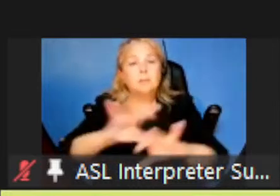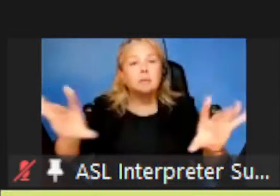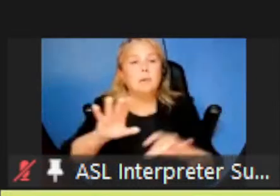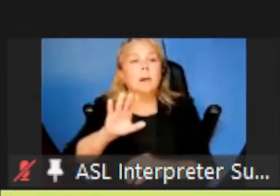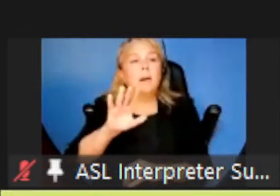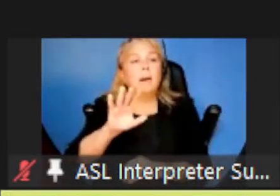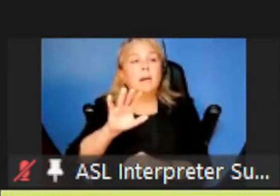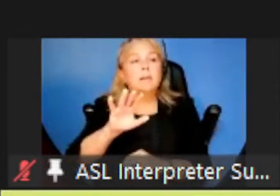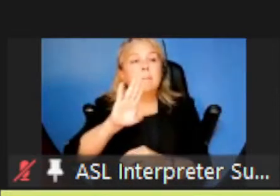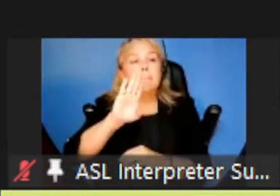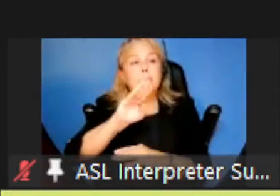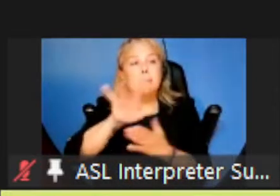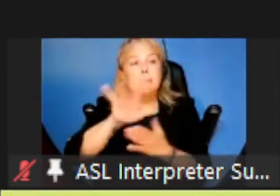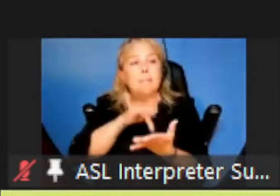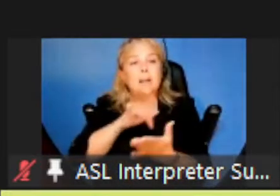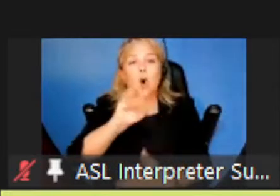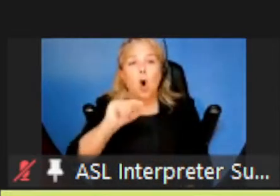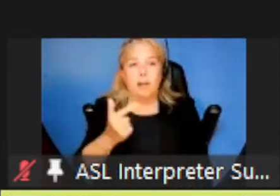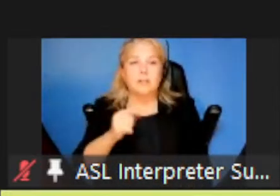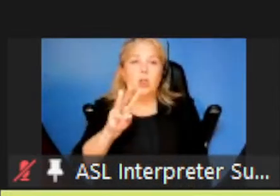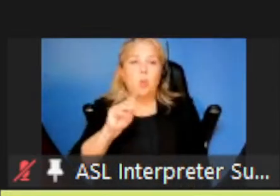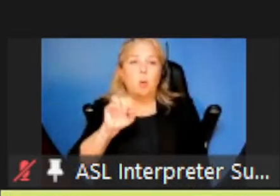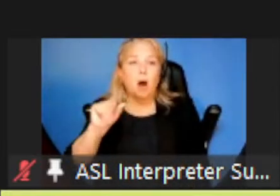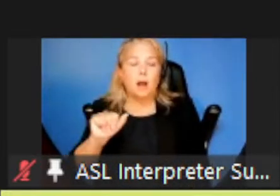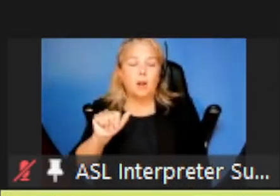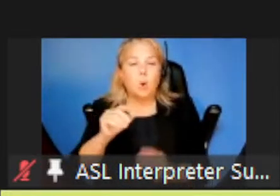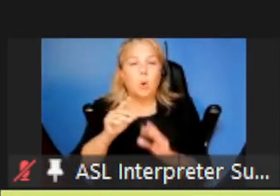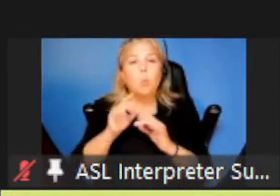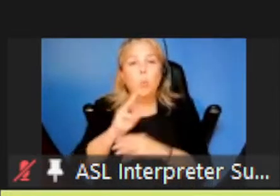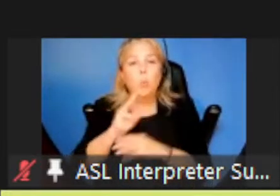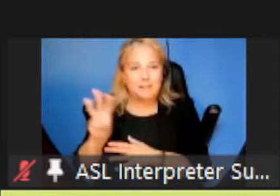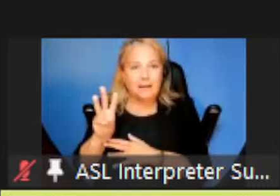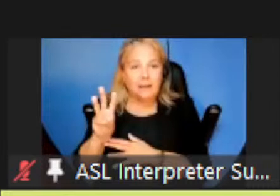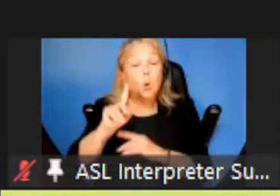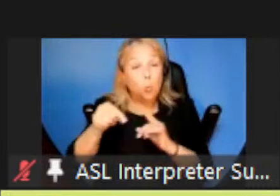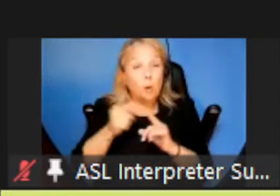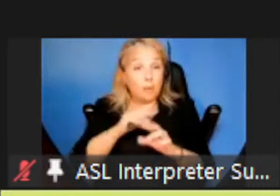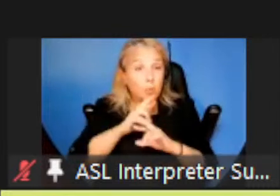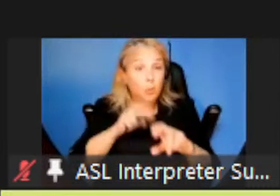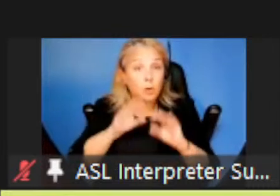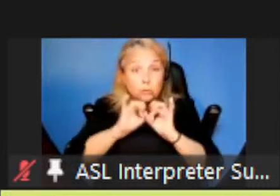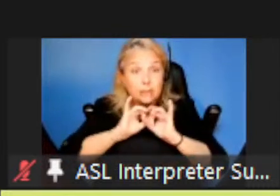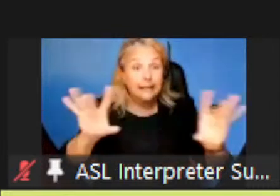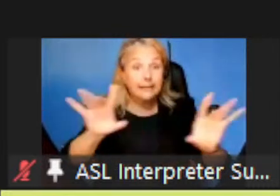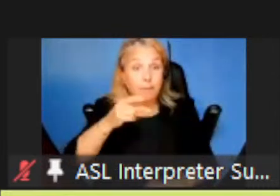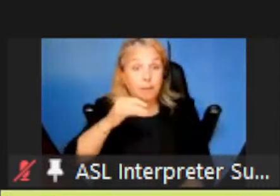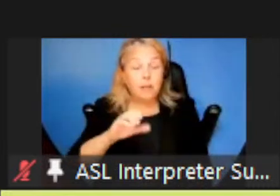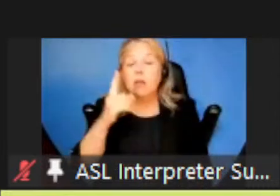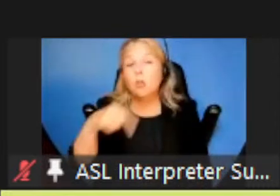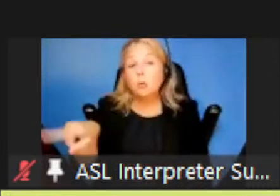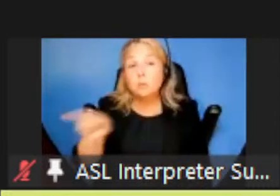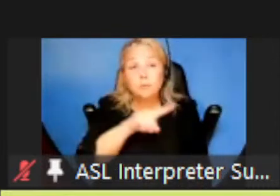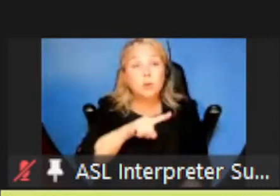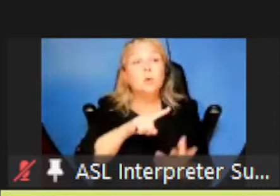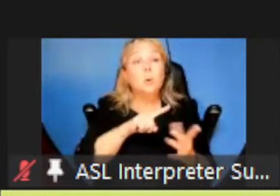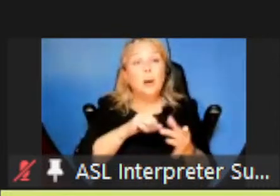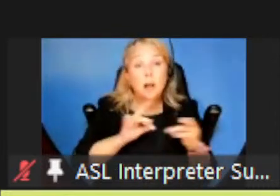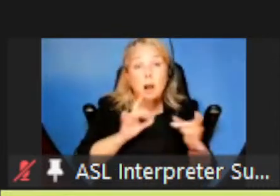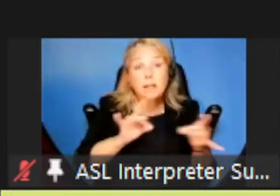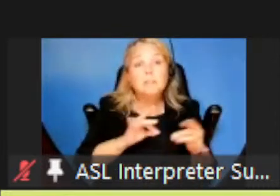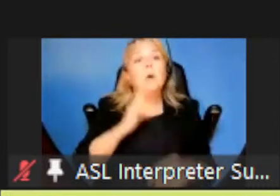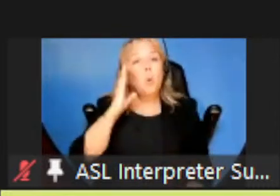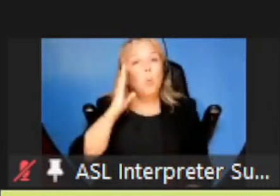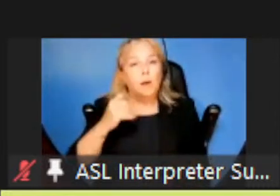mid-August. Once the staff report is released to the public, those of you who provided comments will have the opportunity